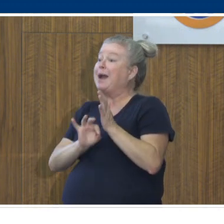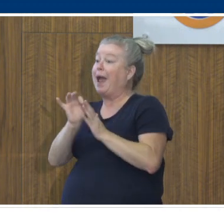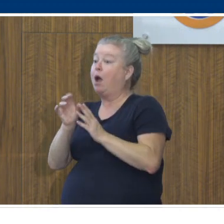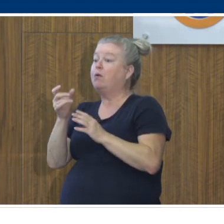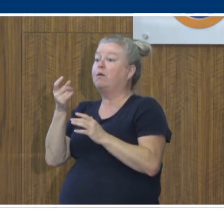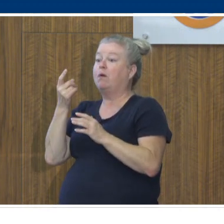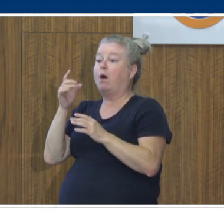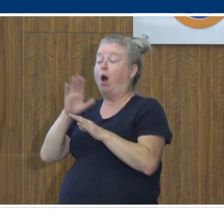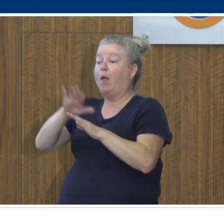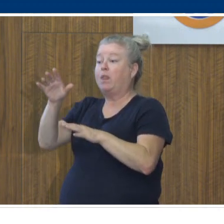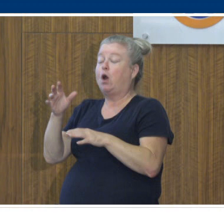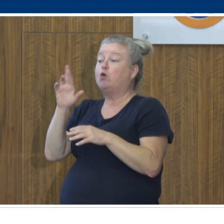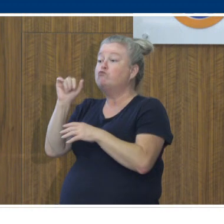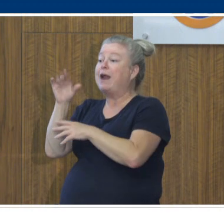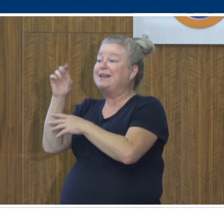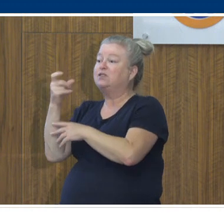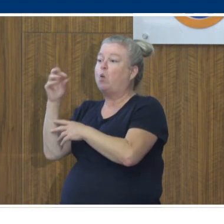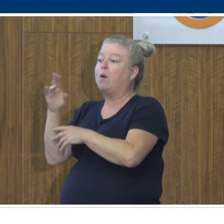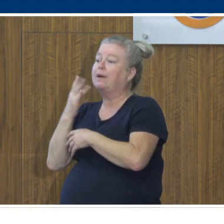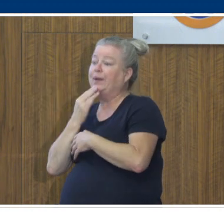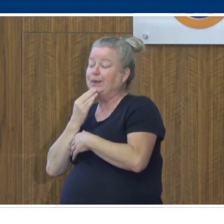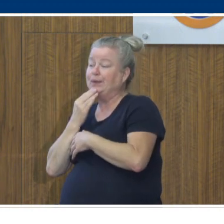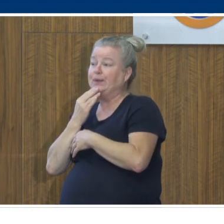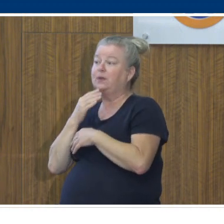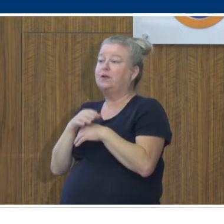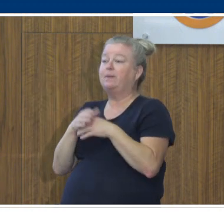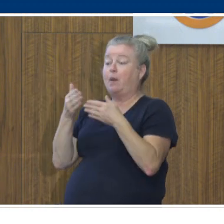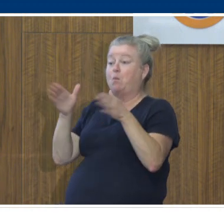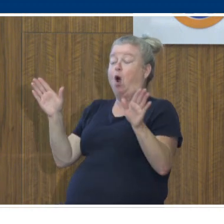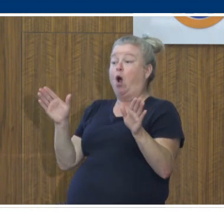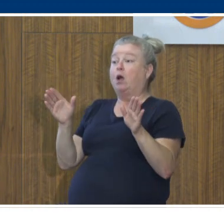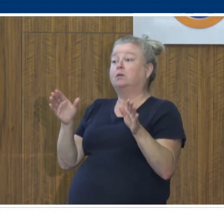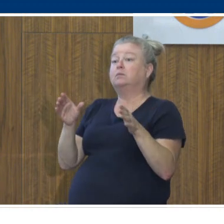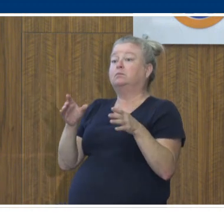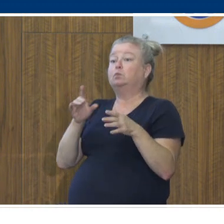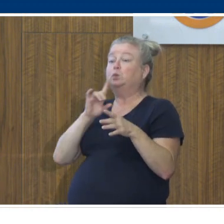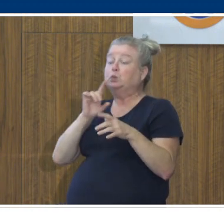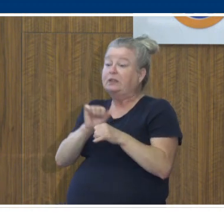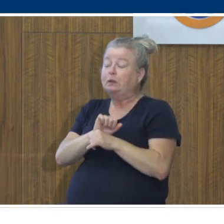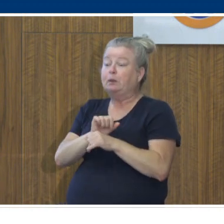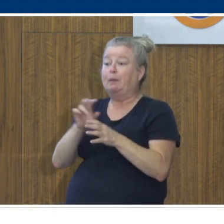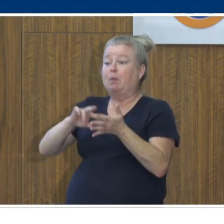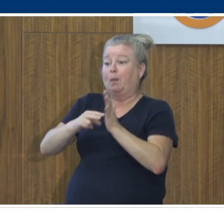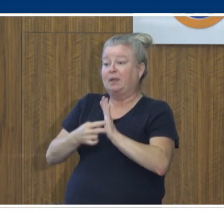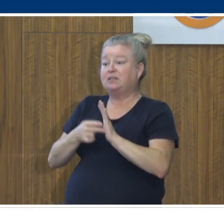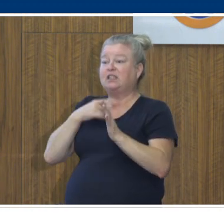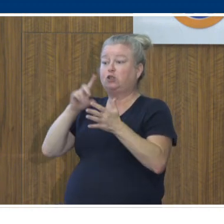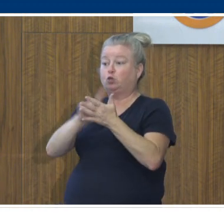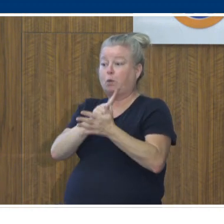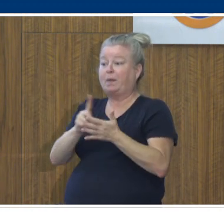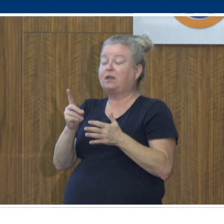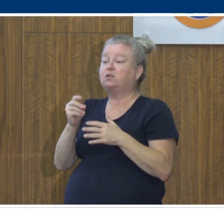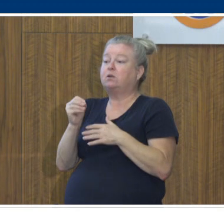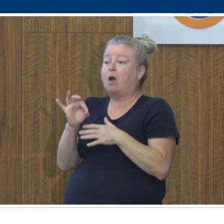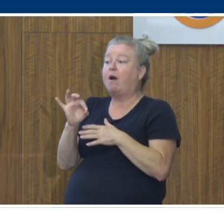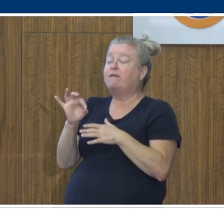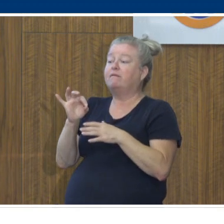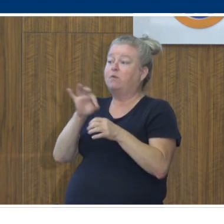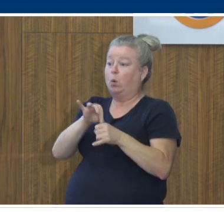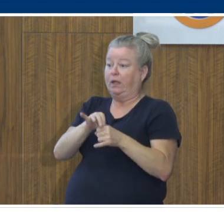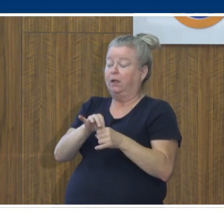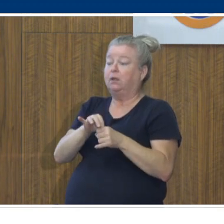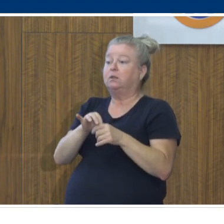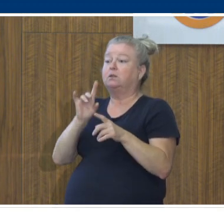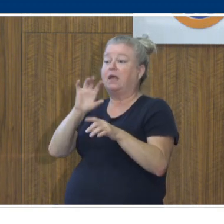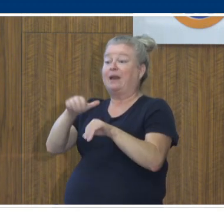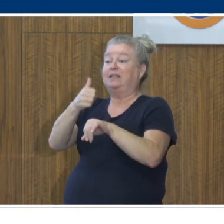enacted the Voting Rights Act for the broad remedial purpose of eliminating racial discrimination in voting. A violation of Section 2 is established